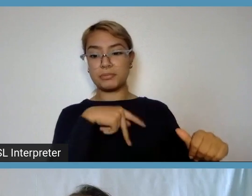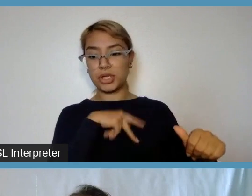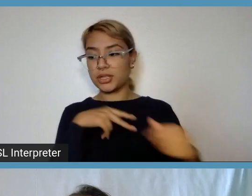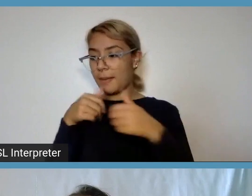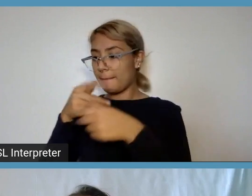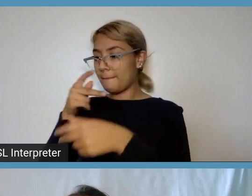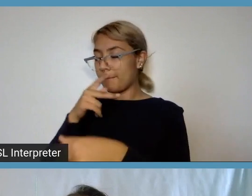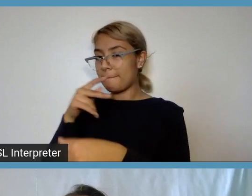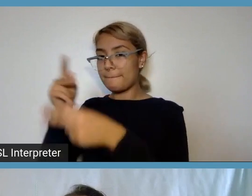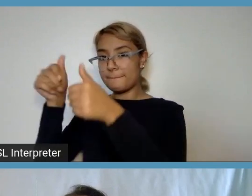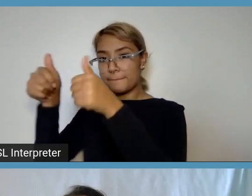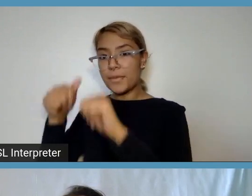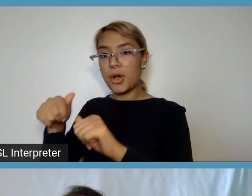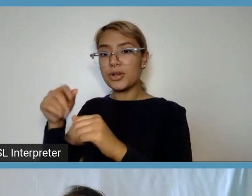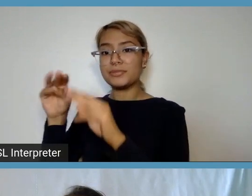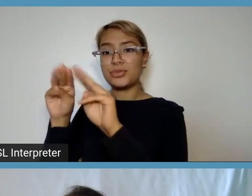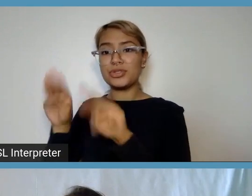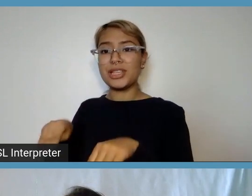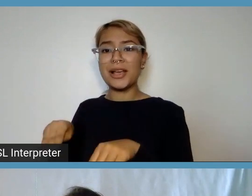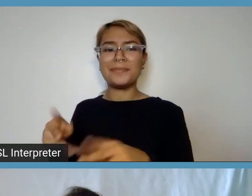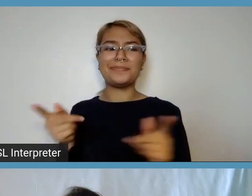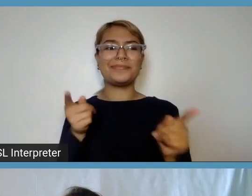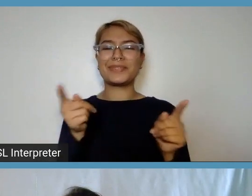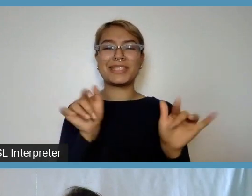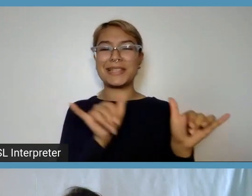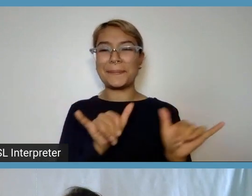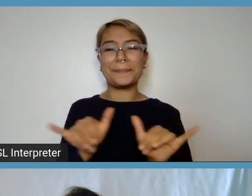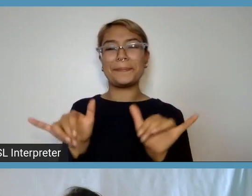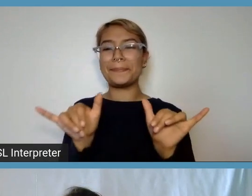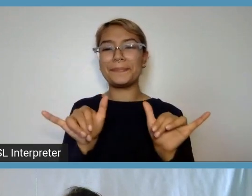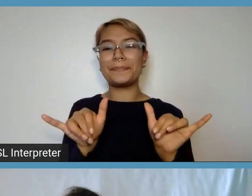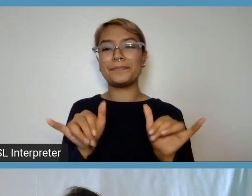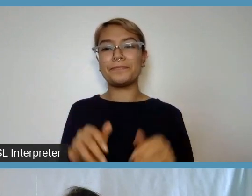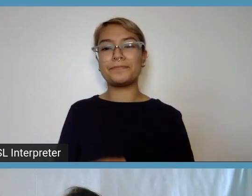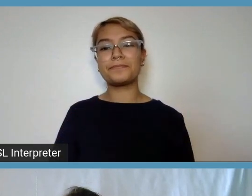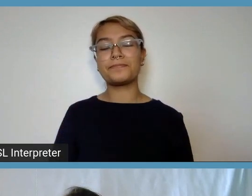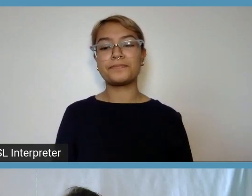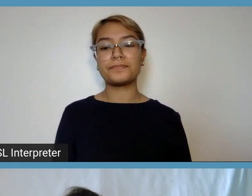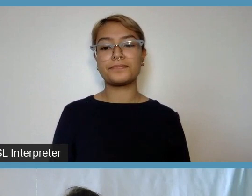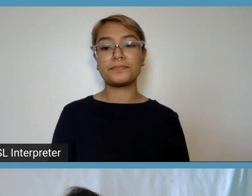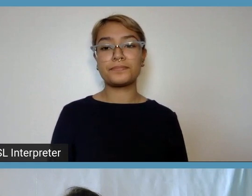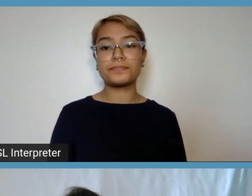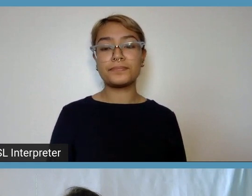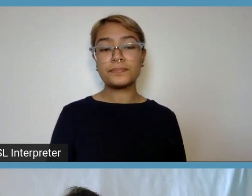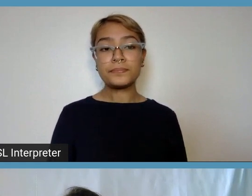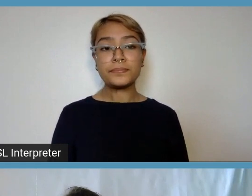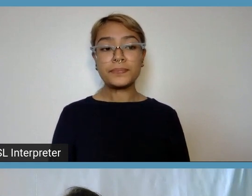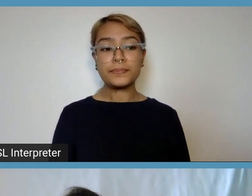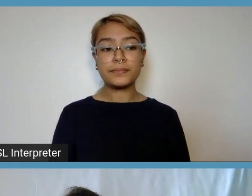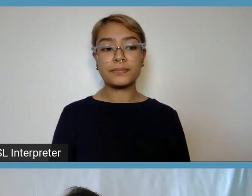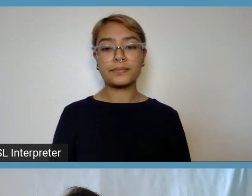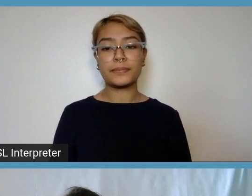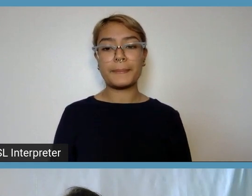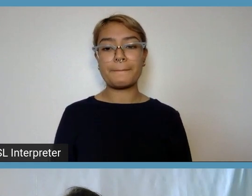is exciting on my personal page would I consider transferring it to the museum's page.